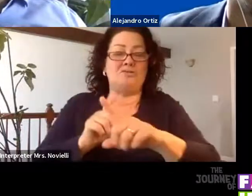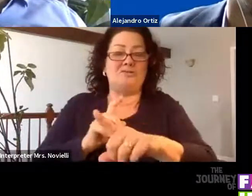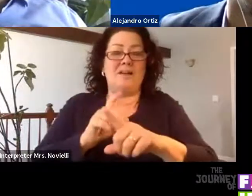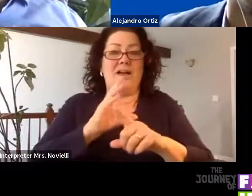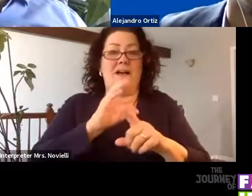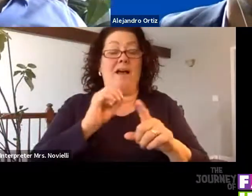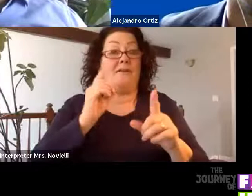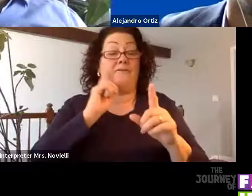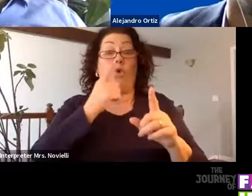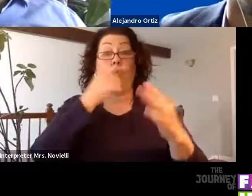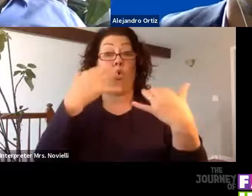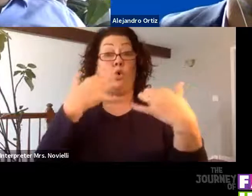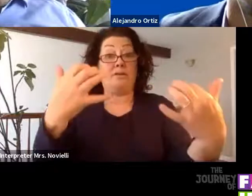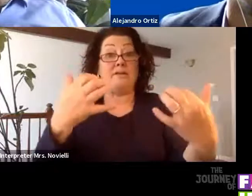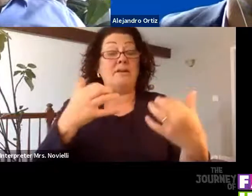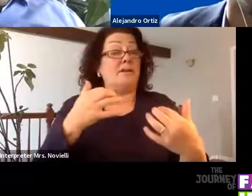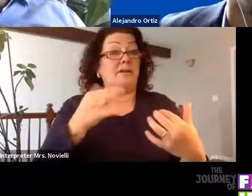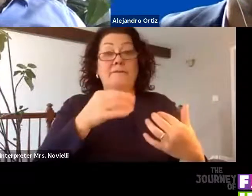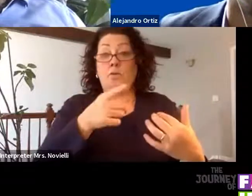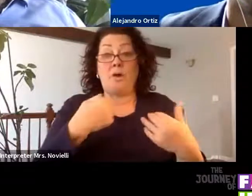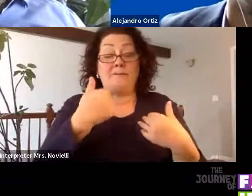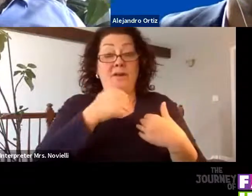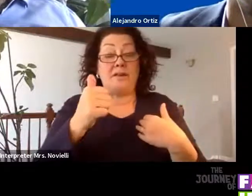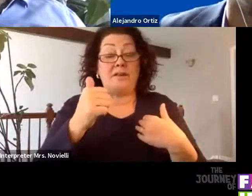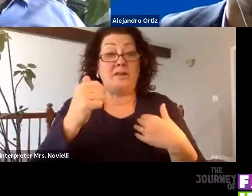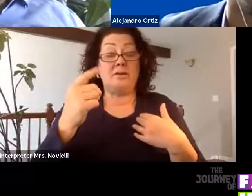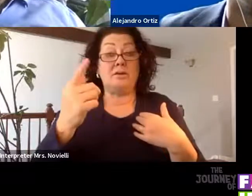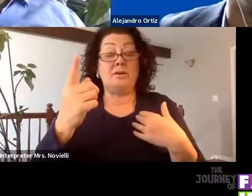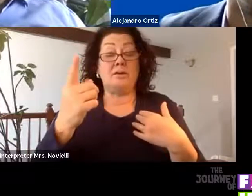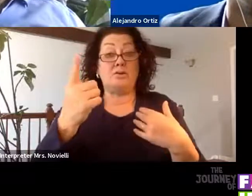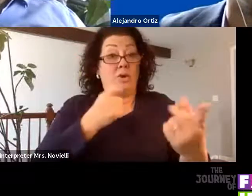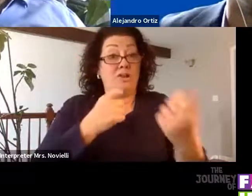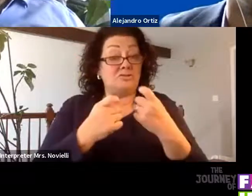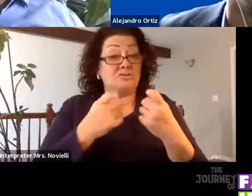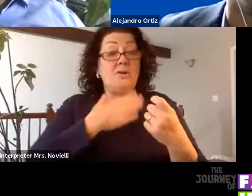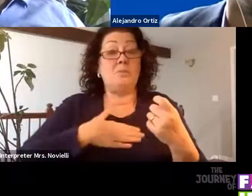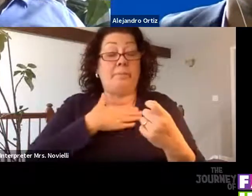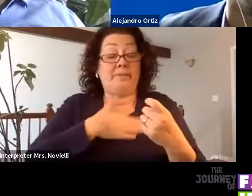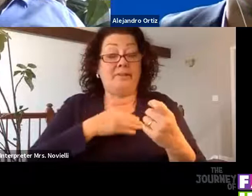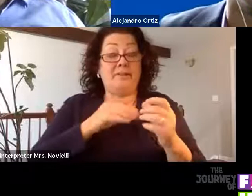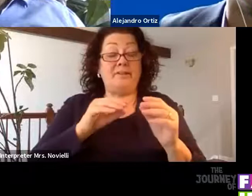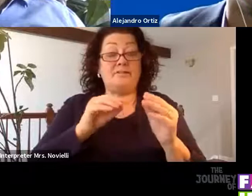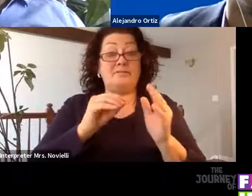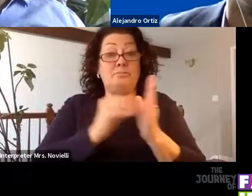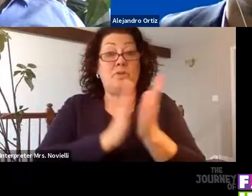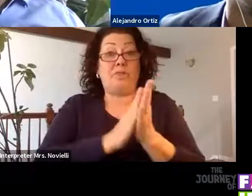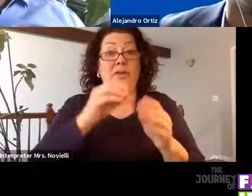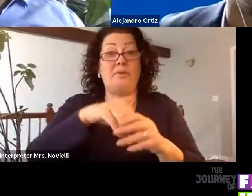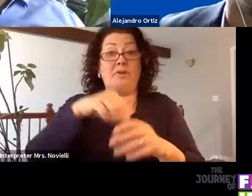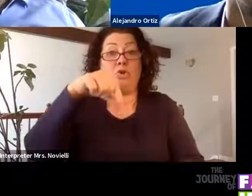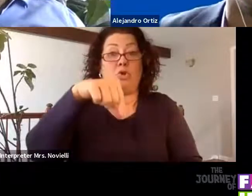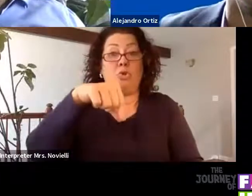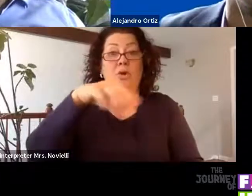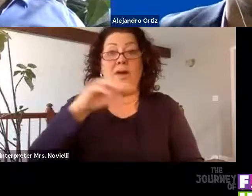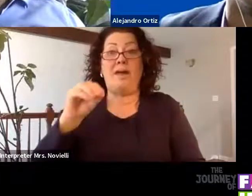note to the audience, if you have questions, please put them in the question and answer, the Q&A function,